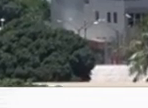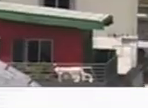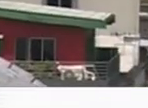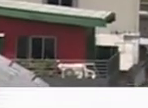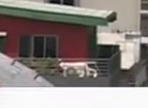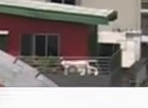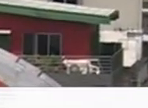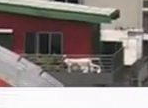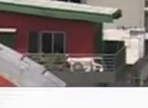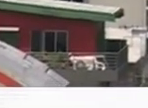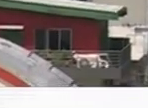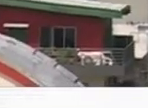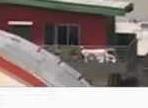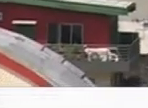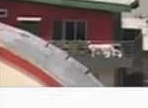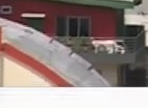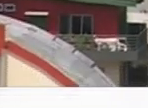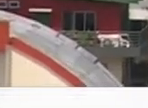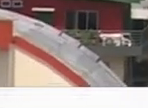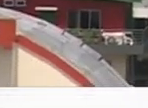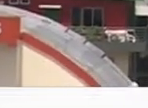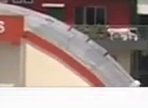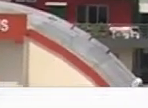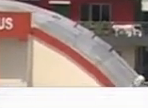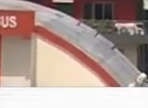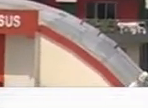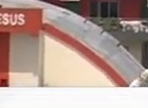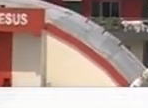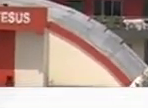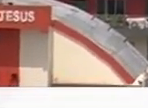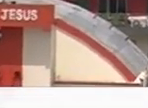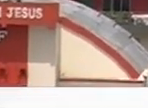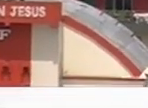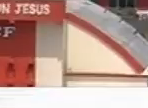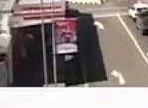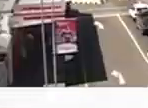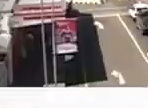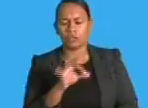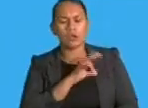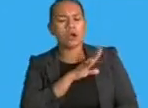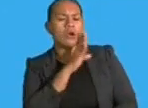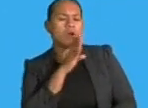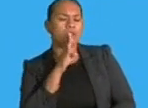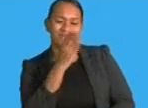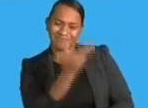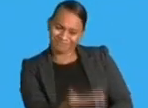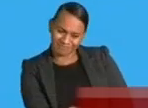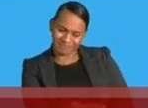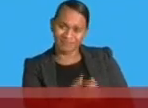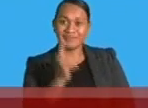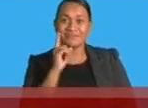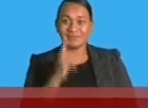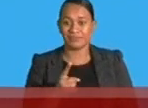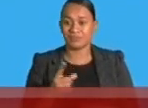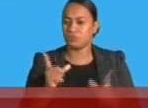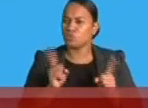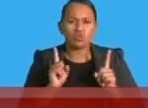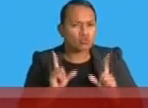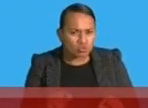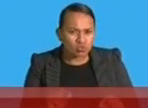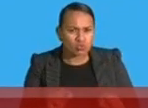clarified they do not prosecute these businesses but work with them until they are compliant. Do we go and close these operations